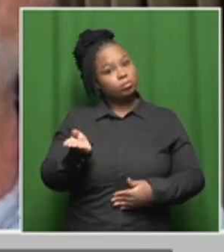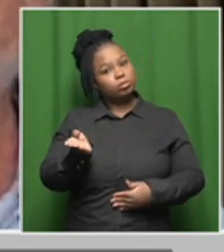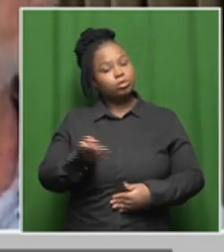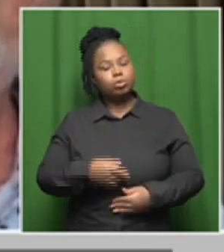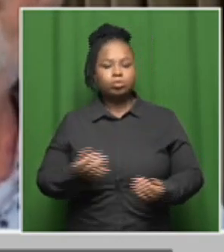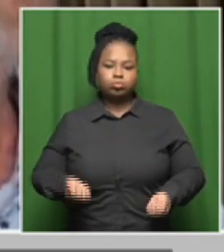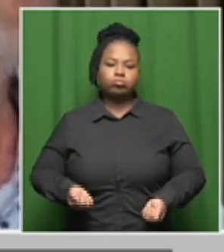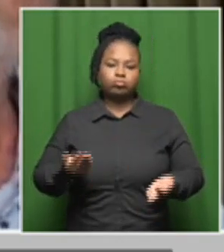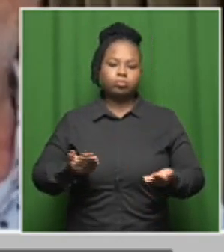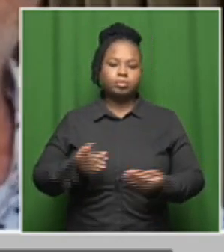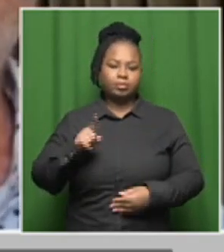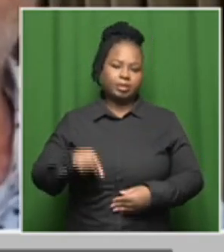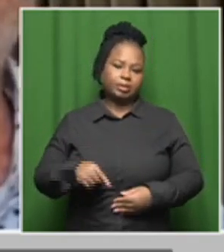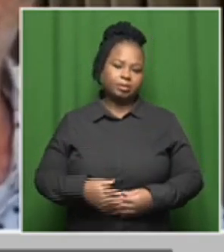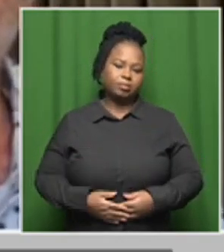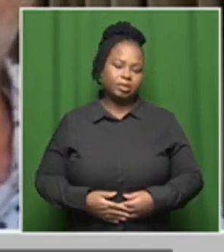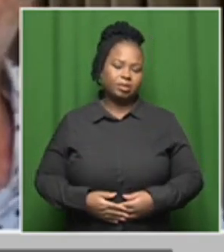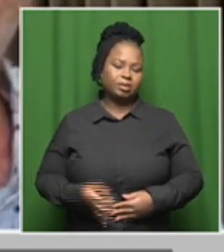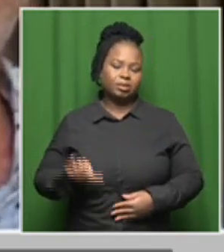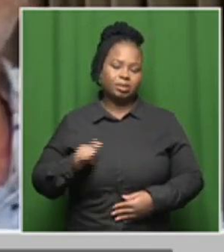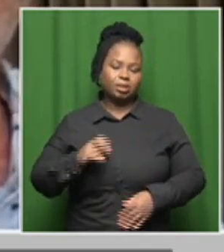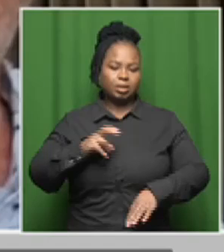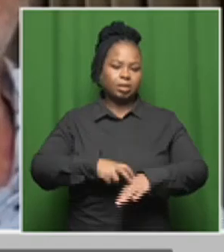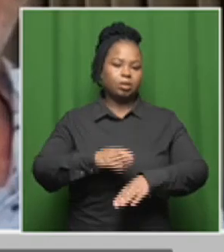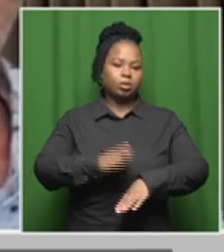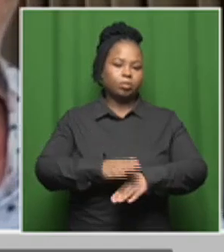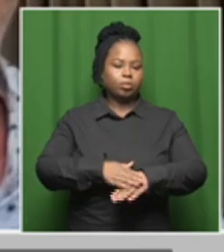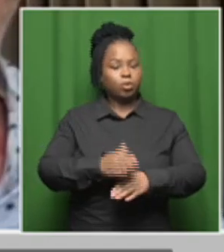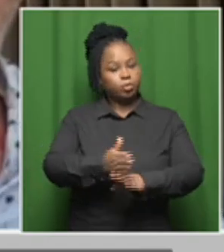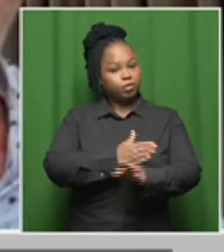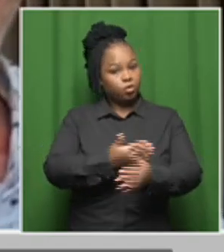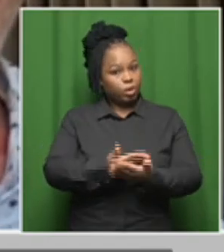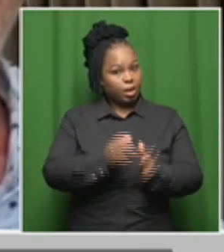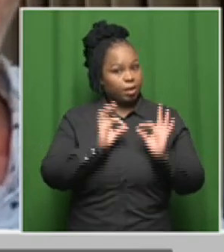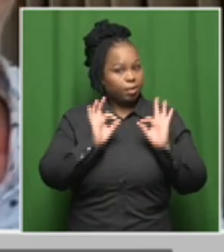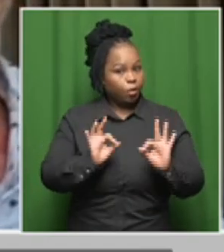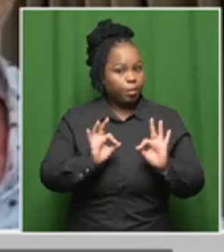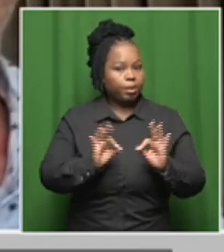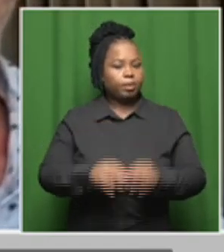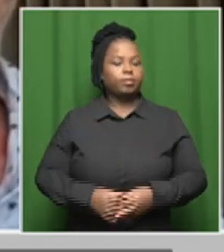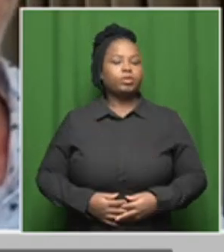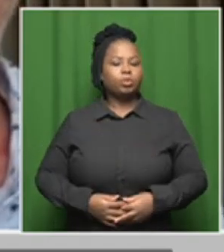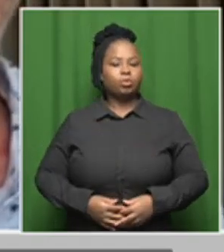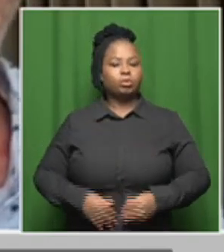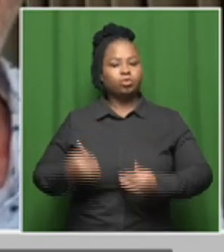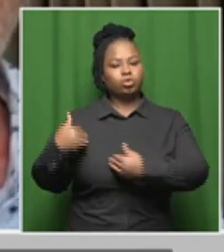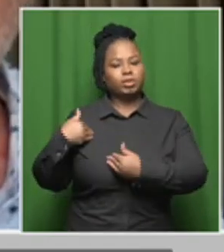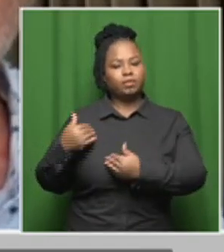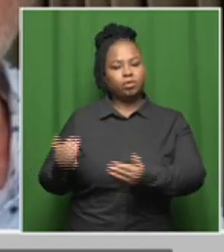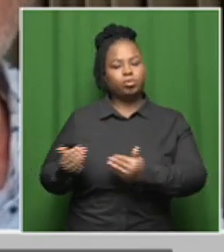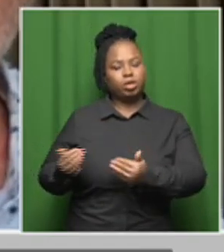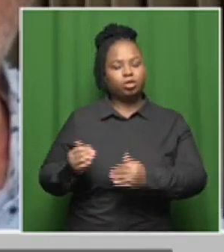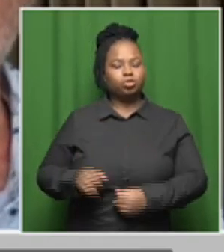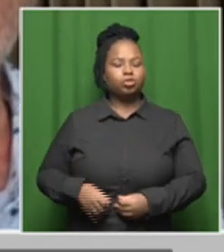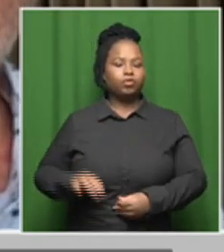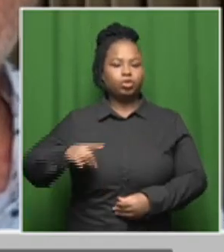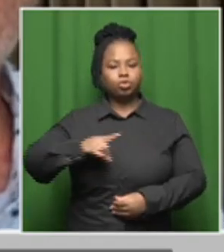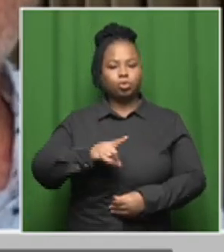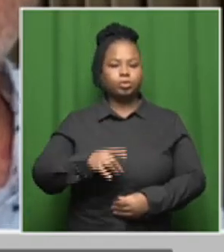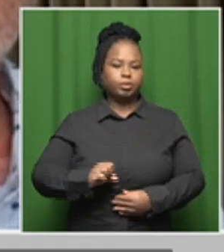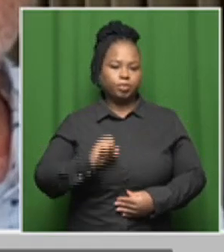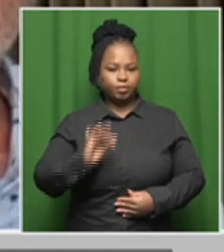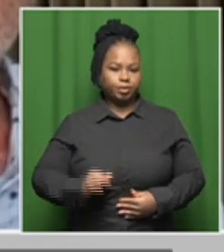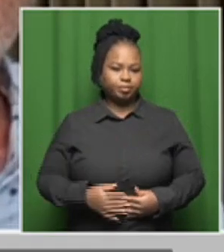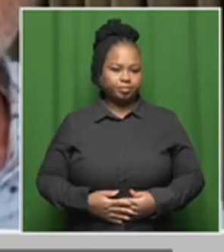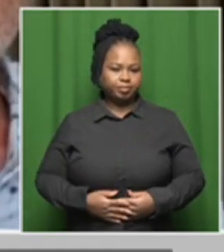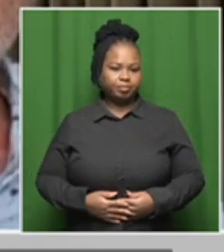provision for that, but there's a long way to go before we can properly and effectively and safely manage drone operations in this country. All right,